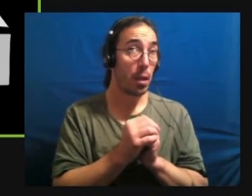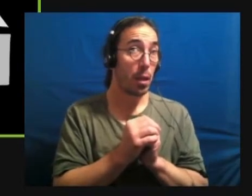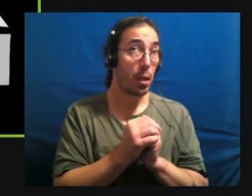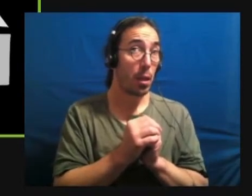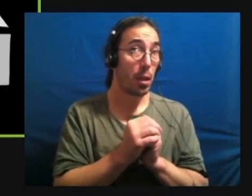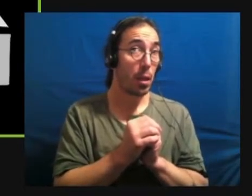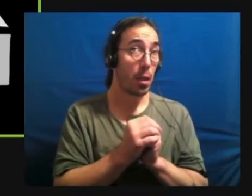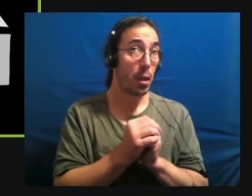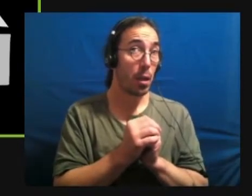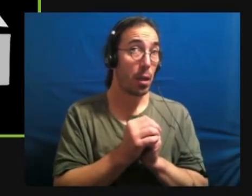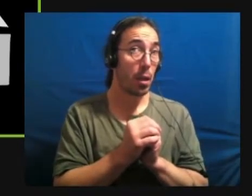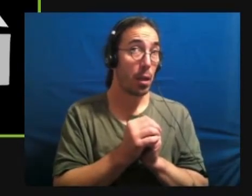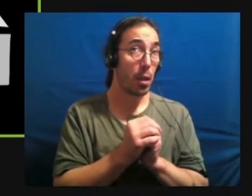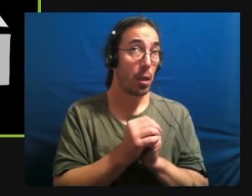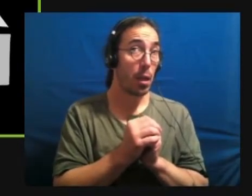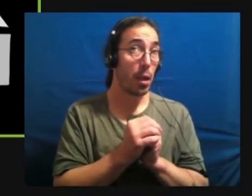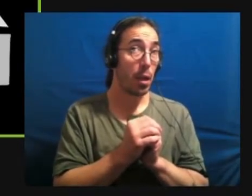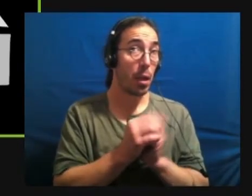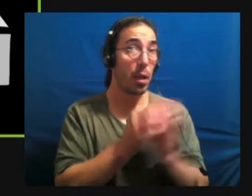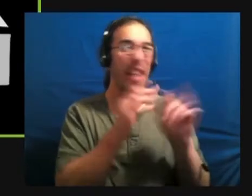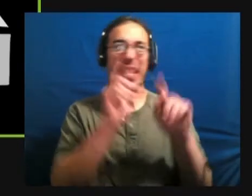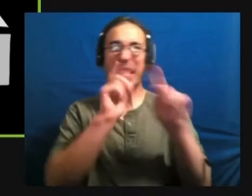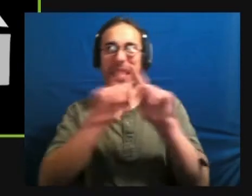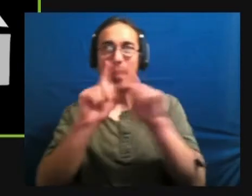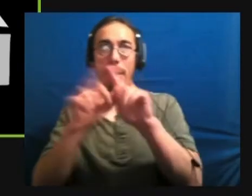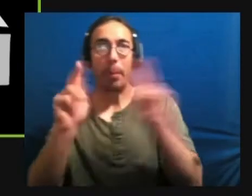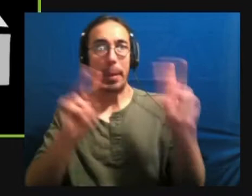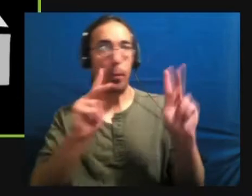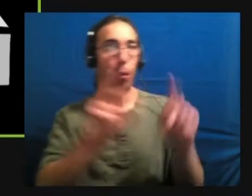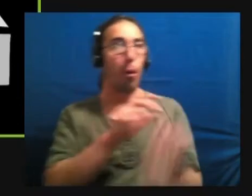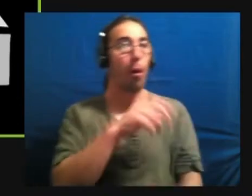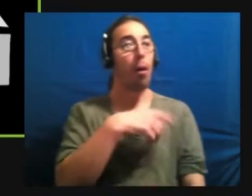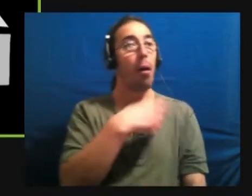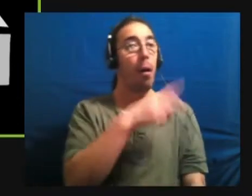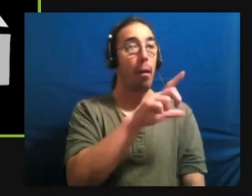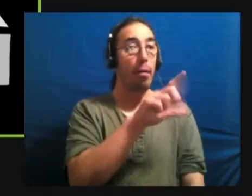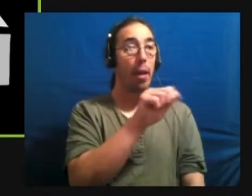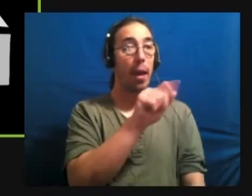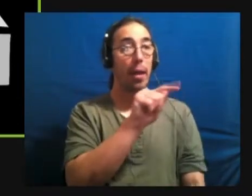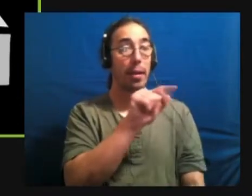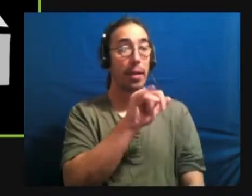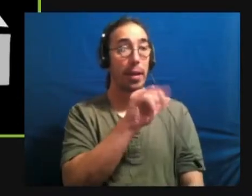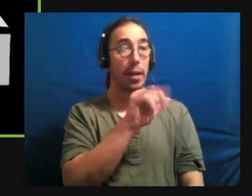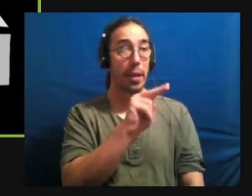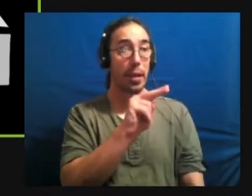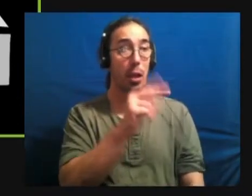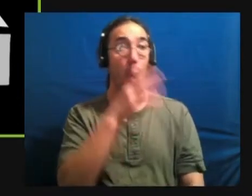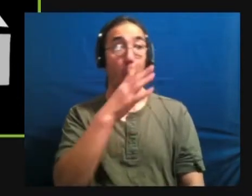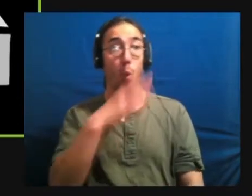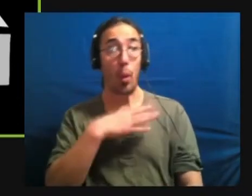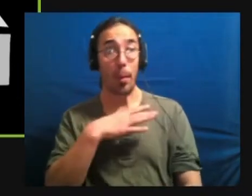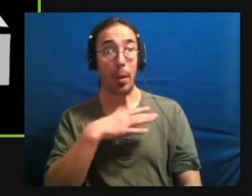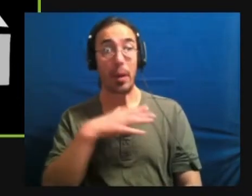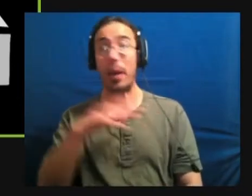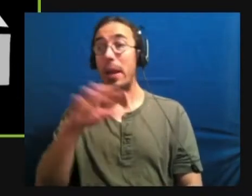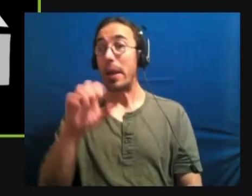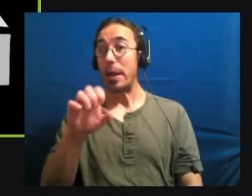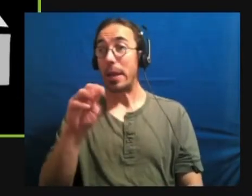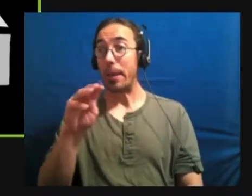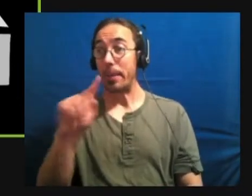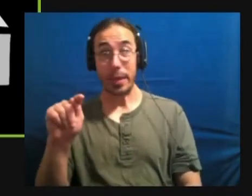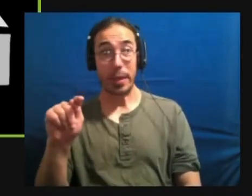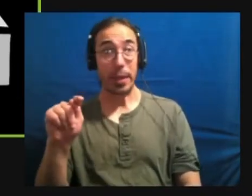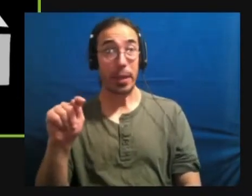an EMT, a spouse, middle class, Christian, heterosexual, and non-autistic.